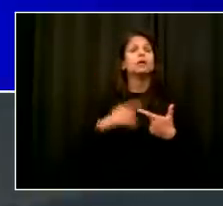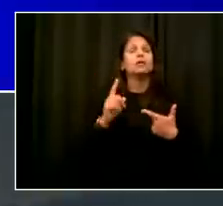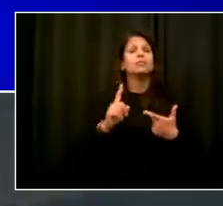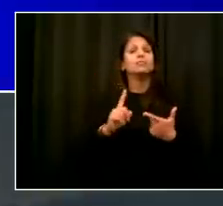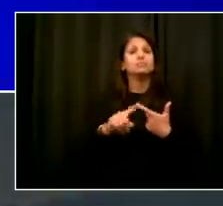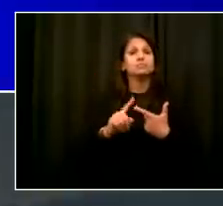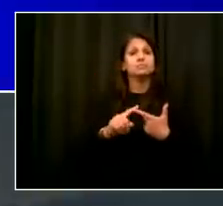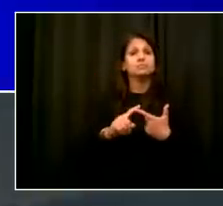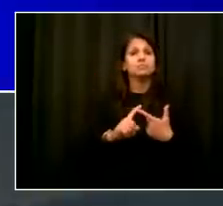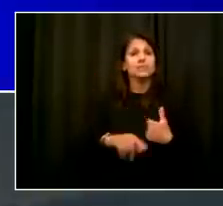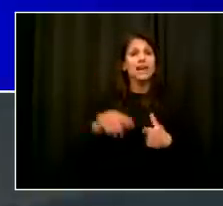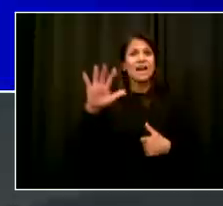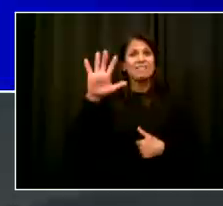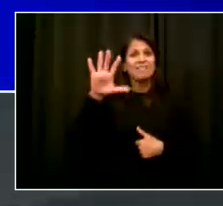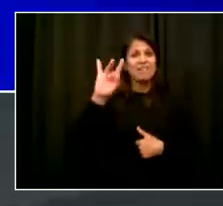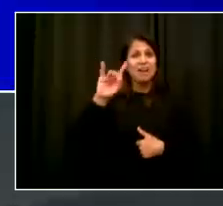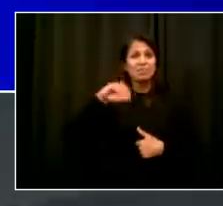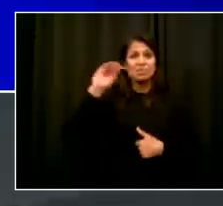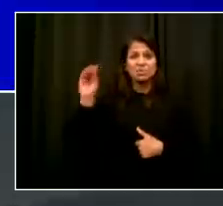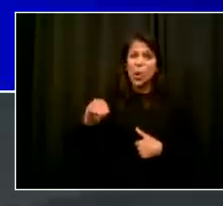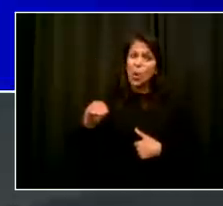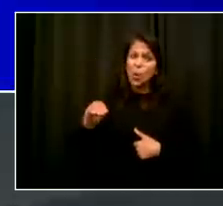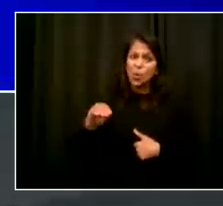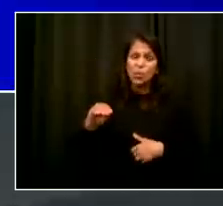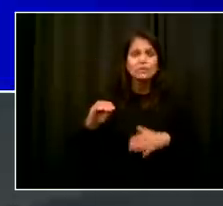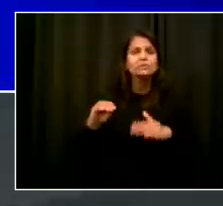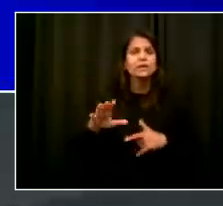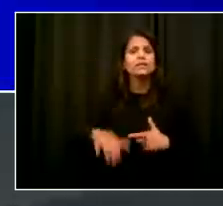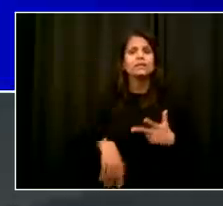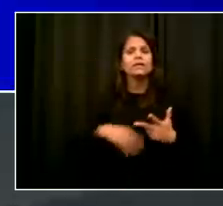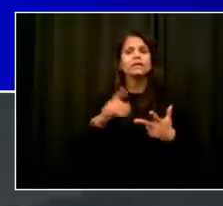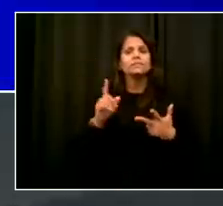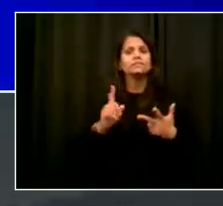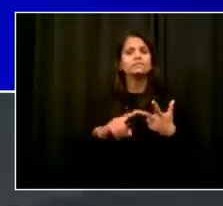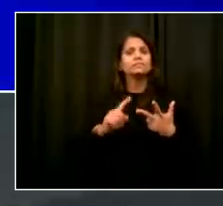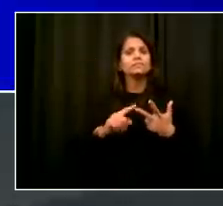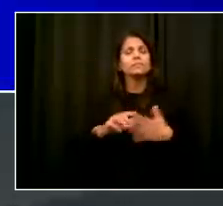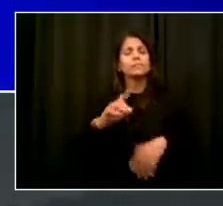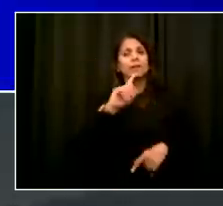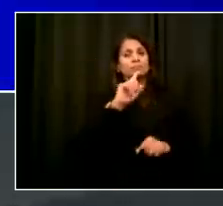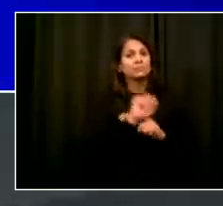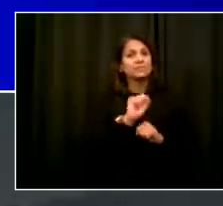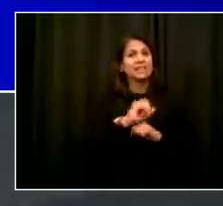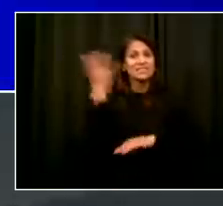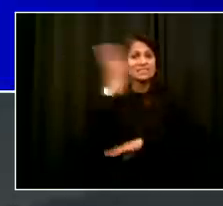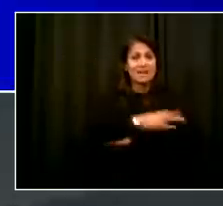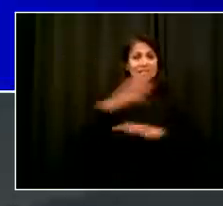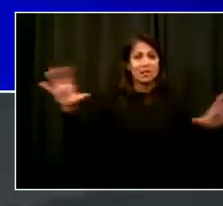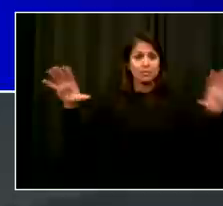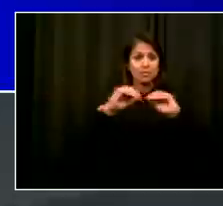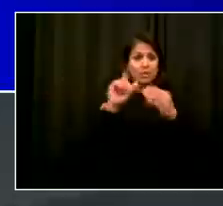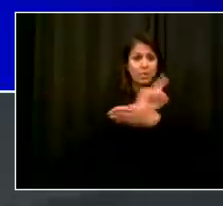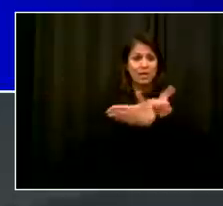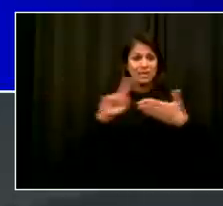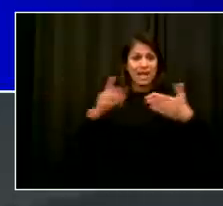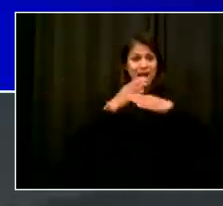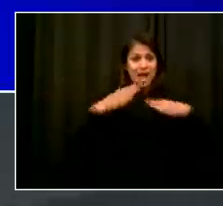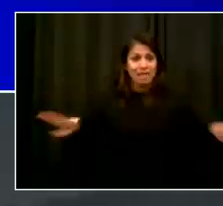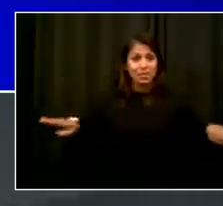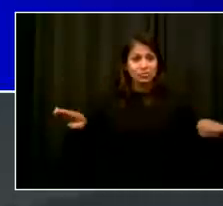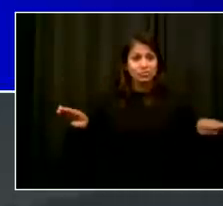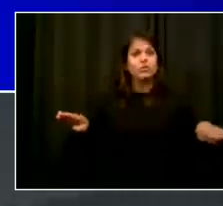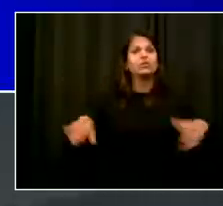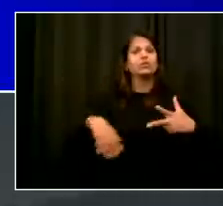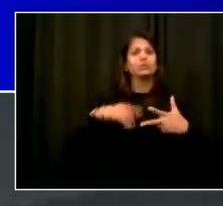now. Number two, new reported cases on a seven-day average, 550 cases is the threshold. Of course, far beyond that